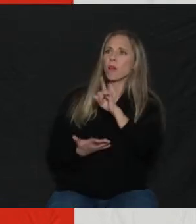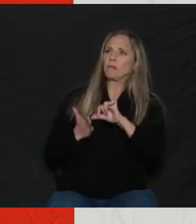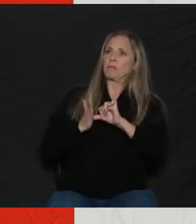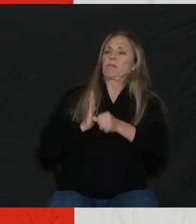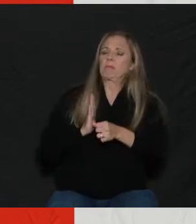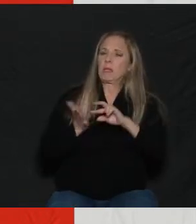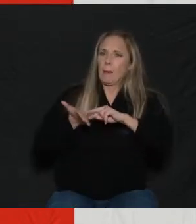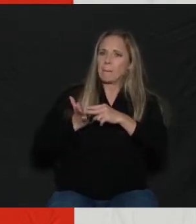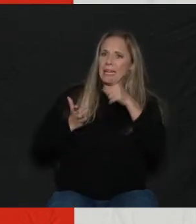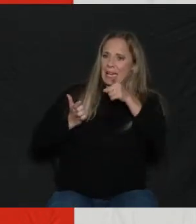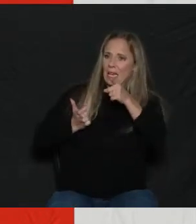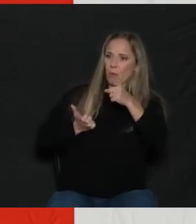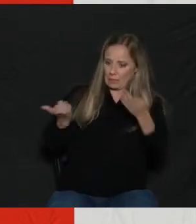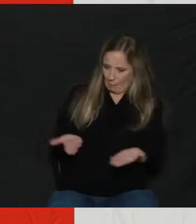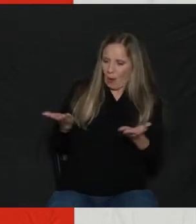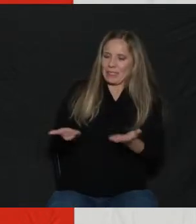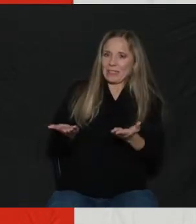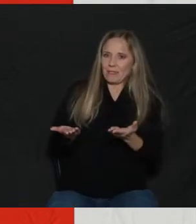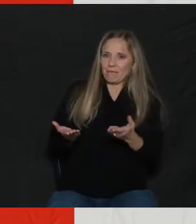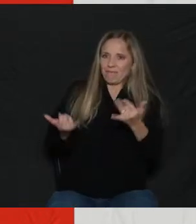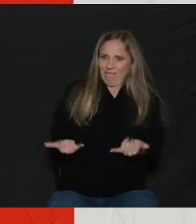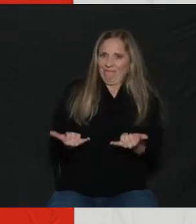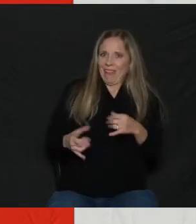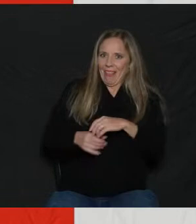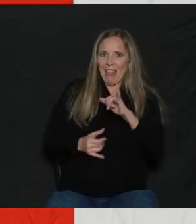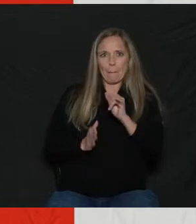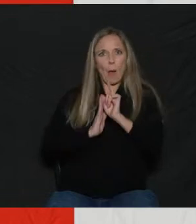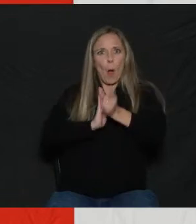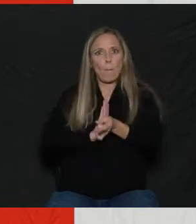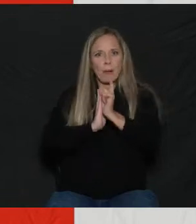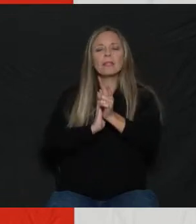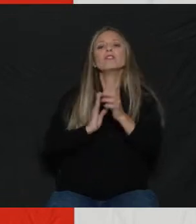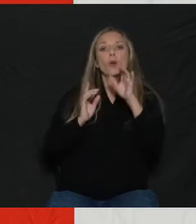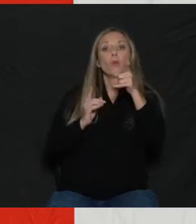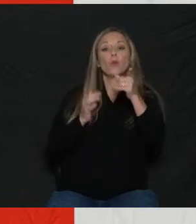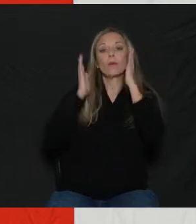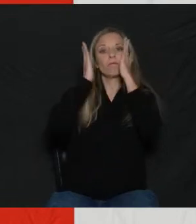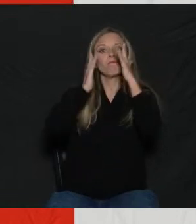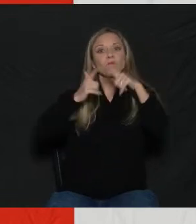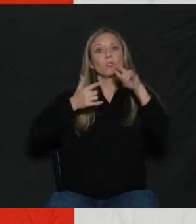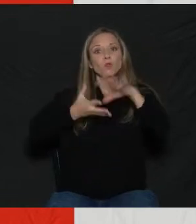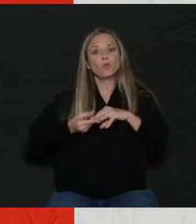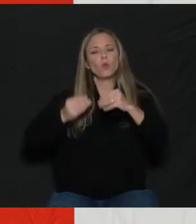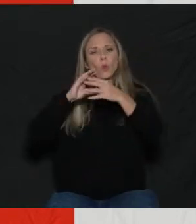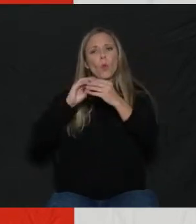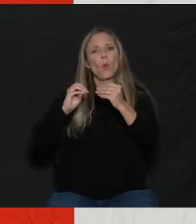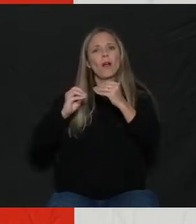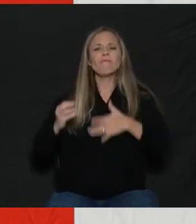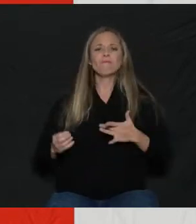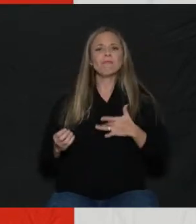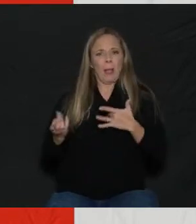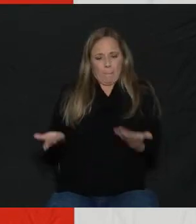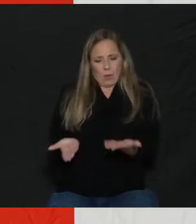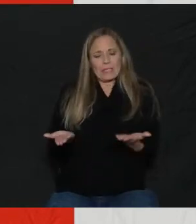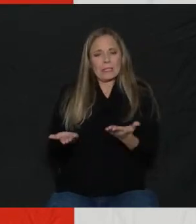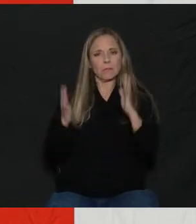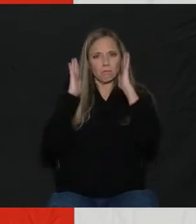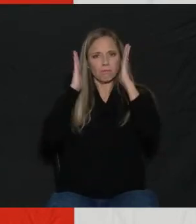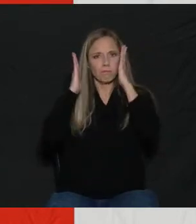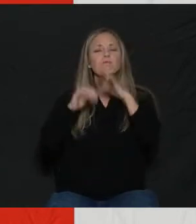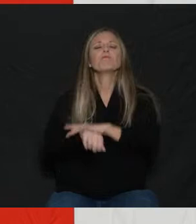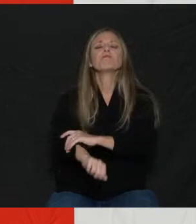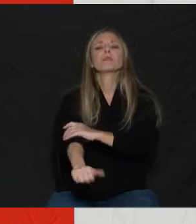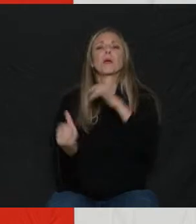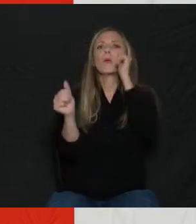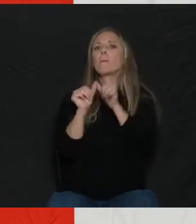my challenge to you is, as you sit and listen to this story, let's be present and let's remember the greatest gift we have, which is the